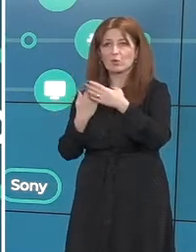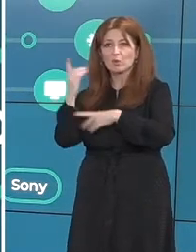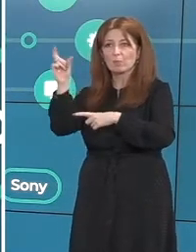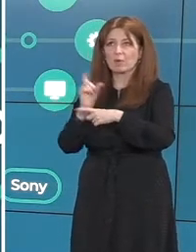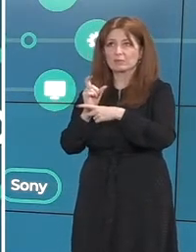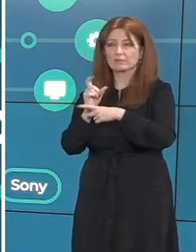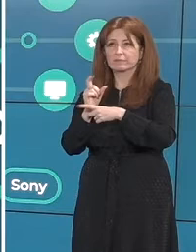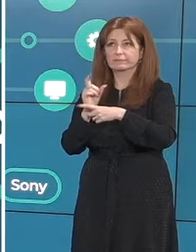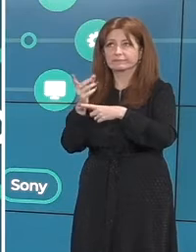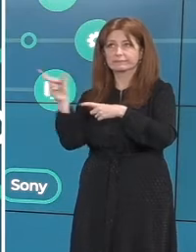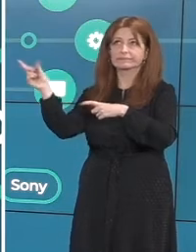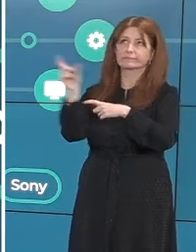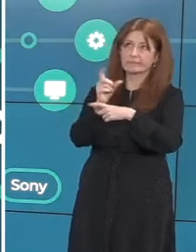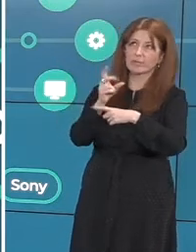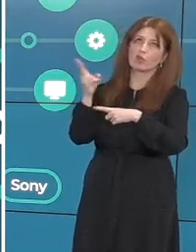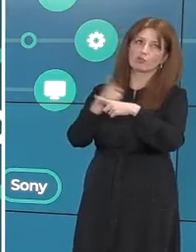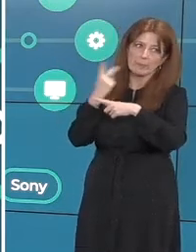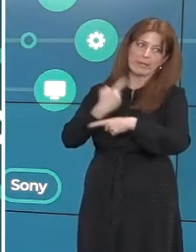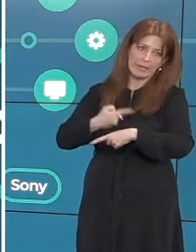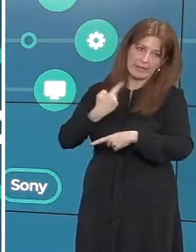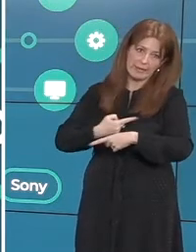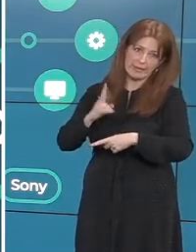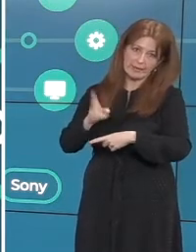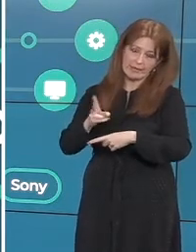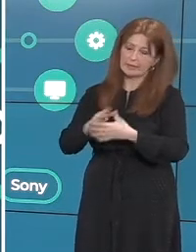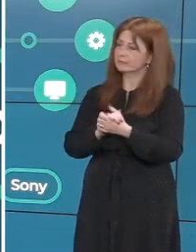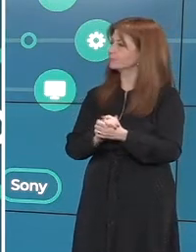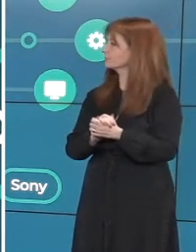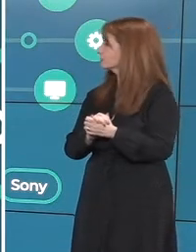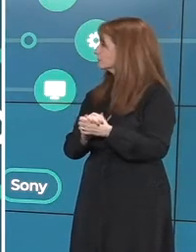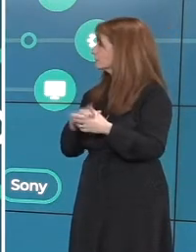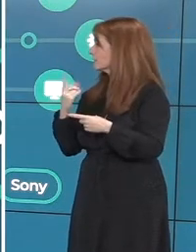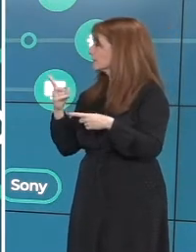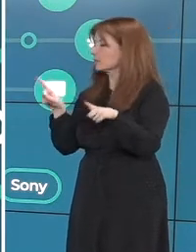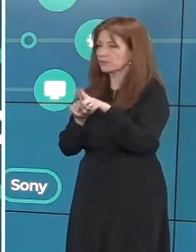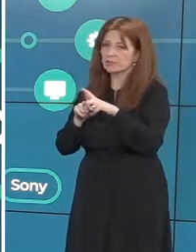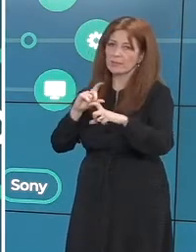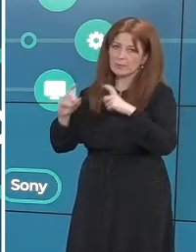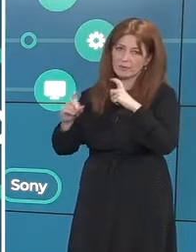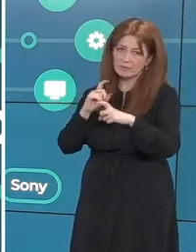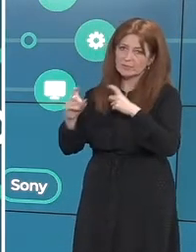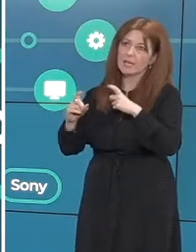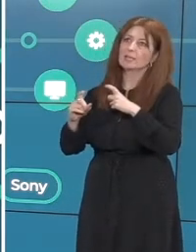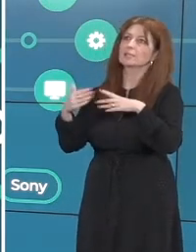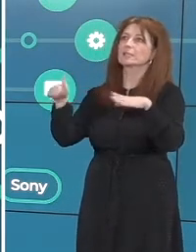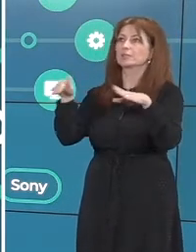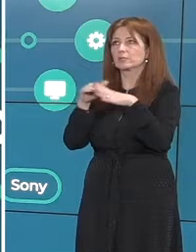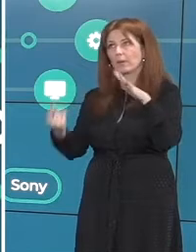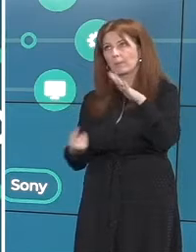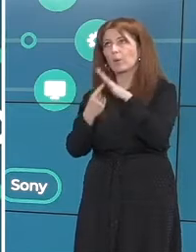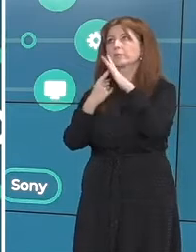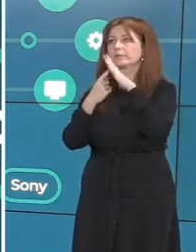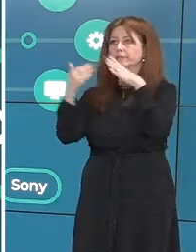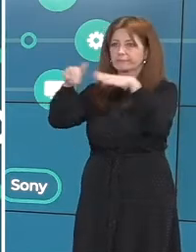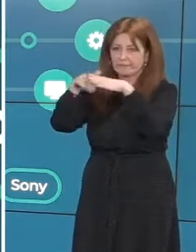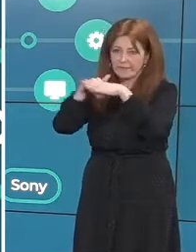organization. Oh, here we go again. Yeah. You have to have the same conversation. You have to remind them why it's important. You have to scare them into realizing it's important, whatever works